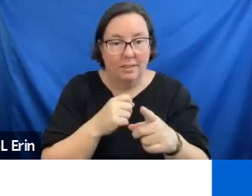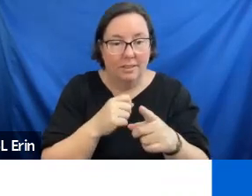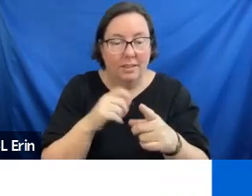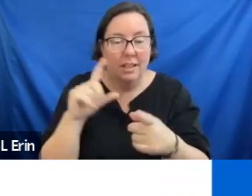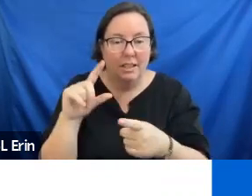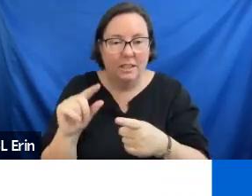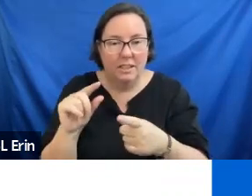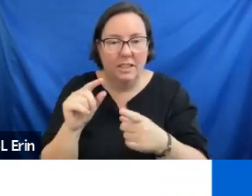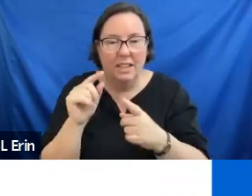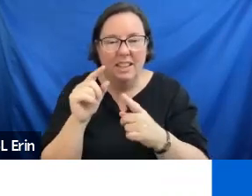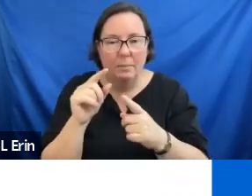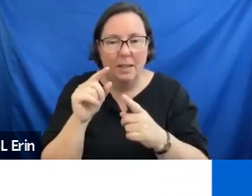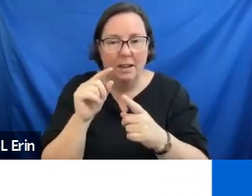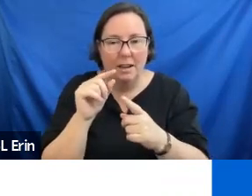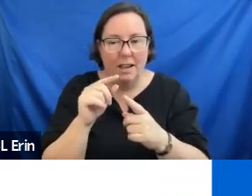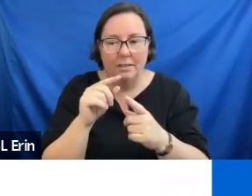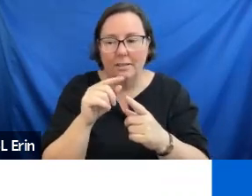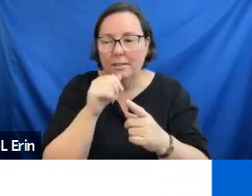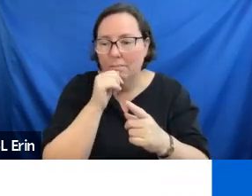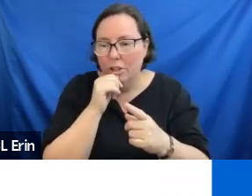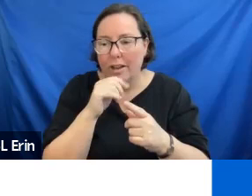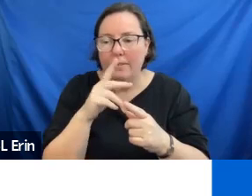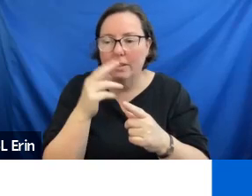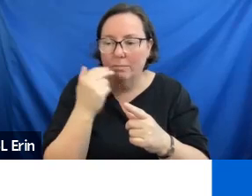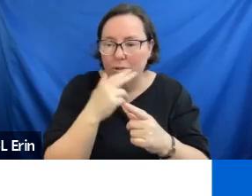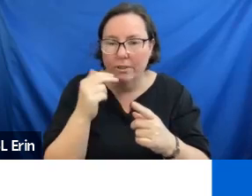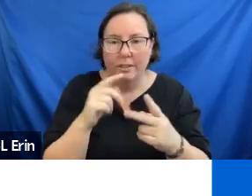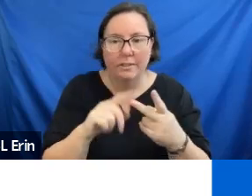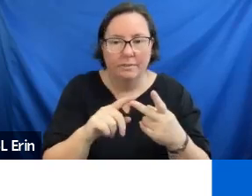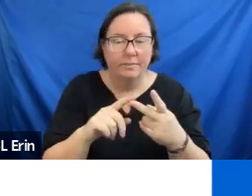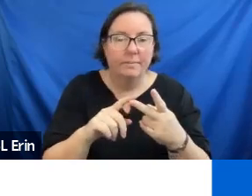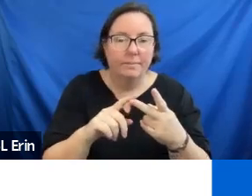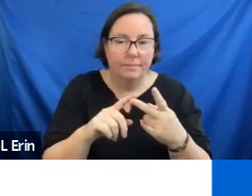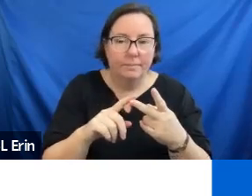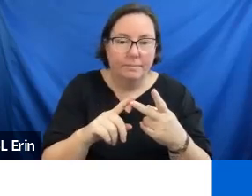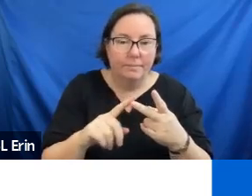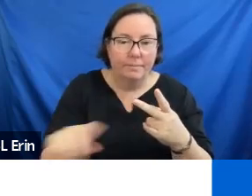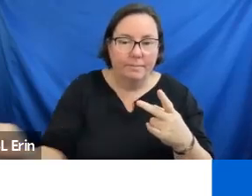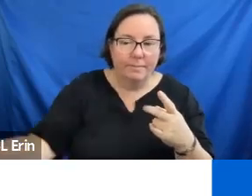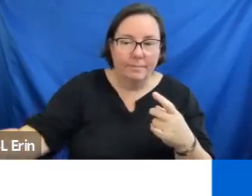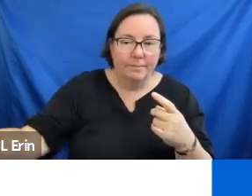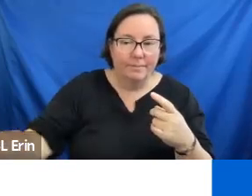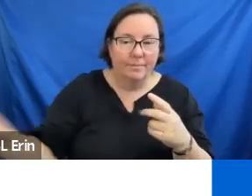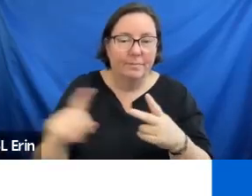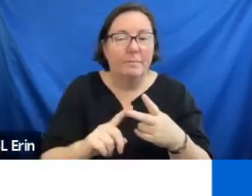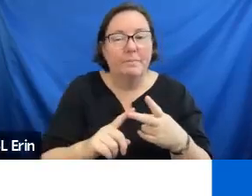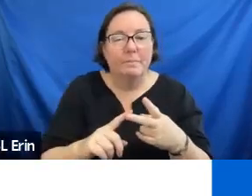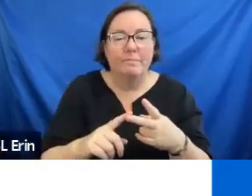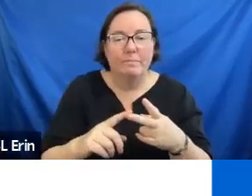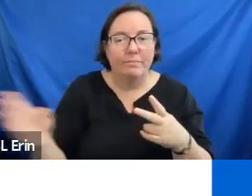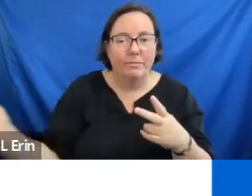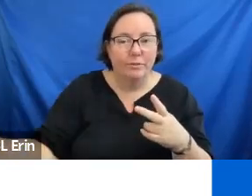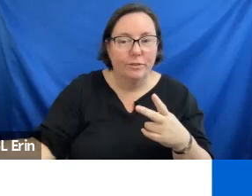decline in the private parochial MECO invites. And then for the O'Brien, we also saw a